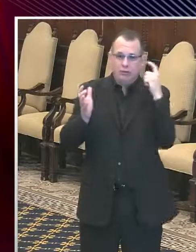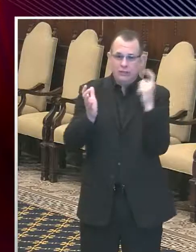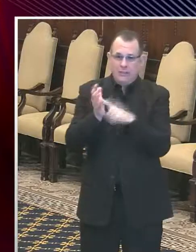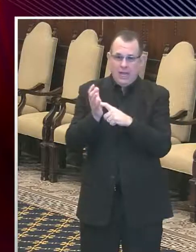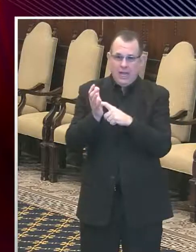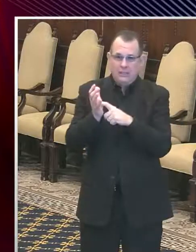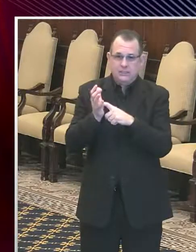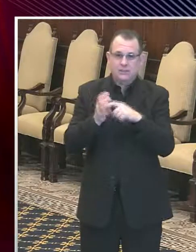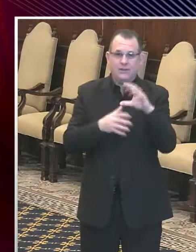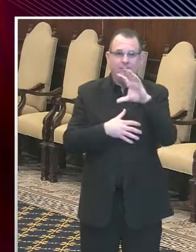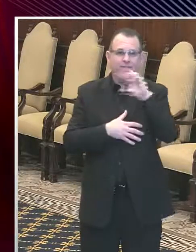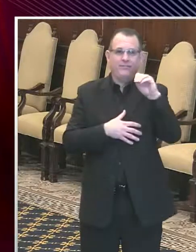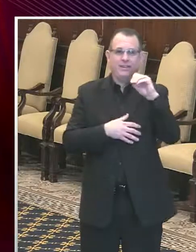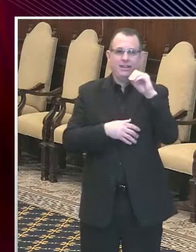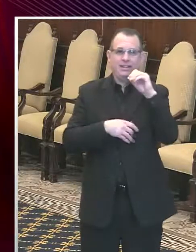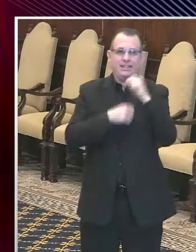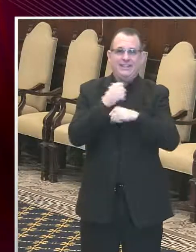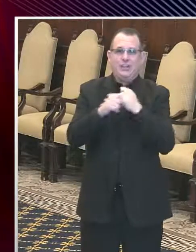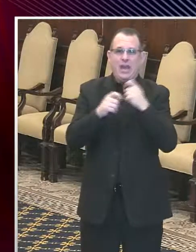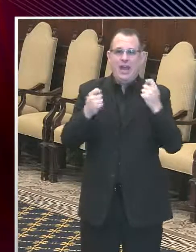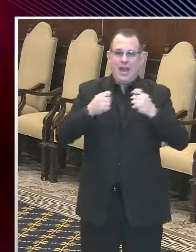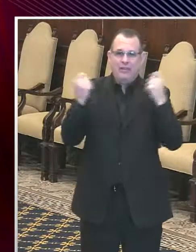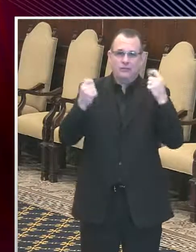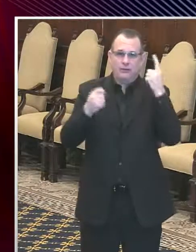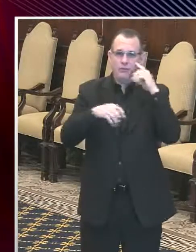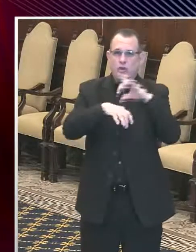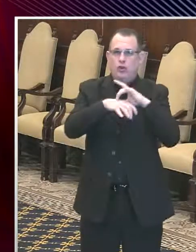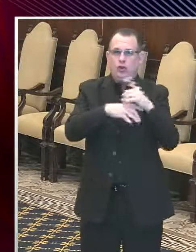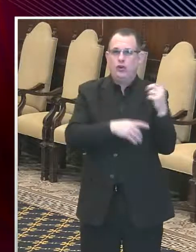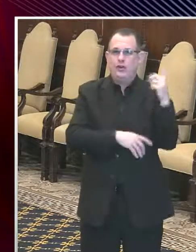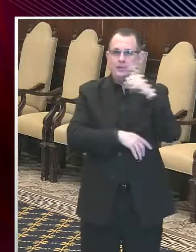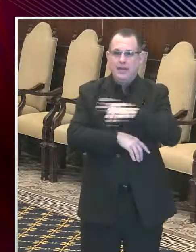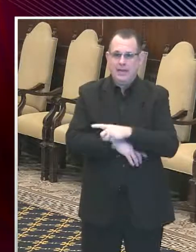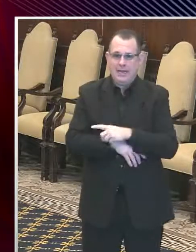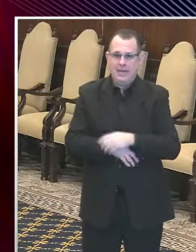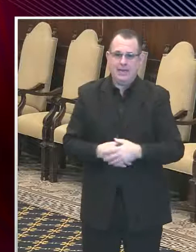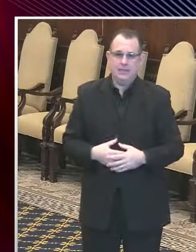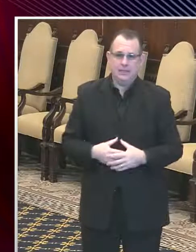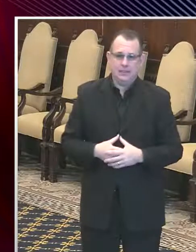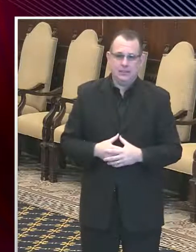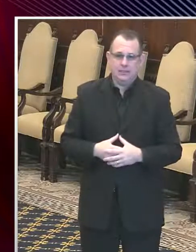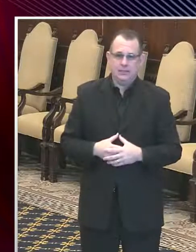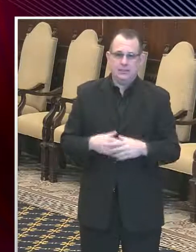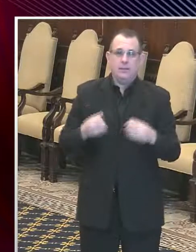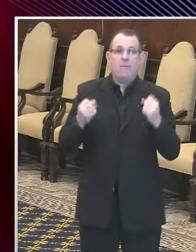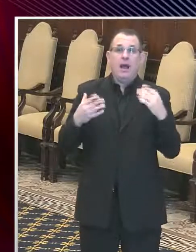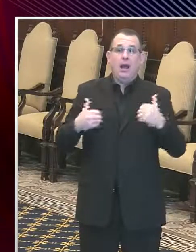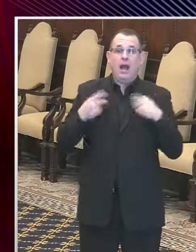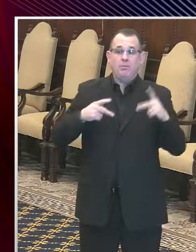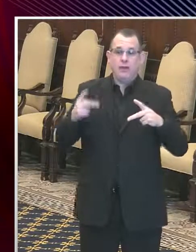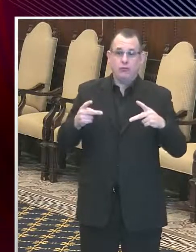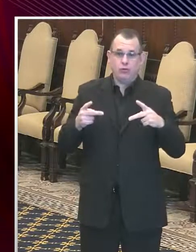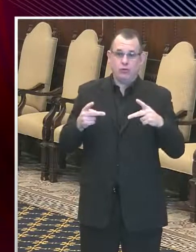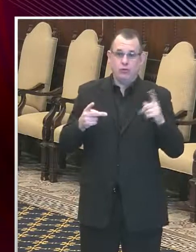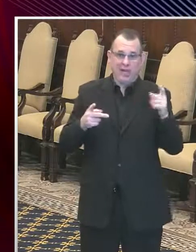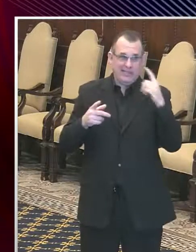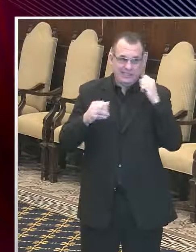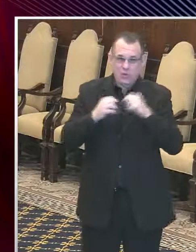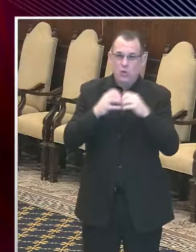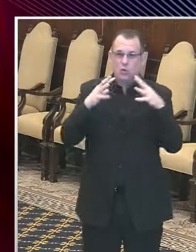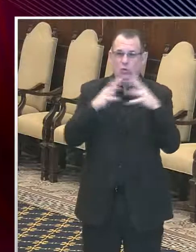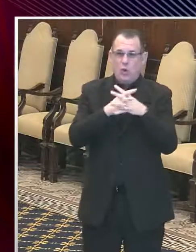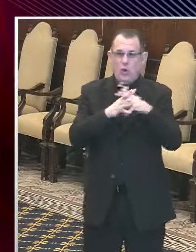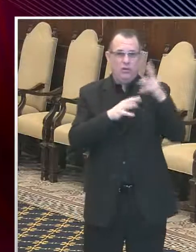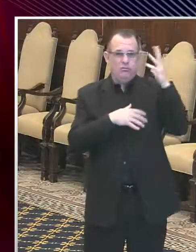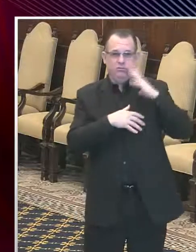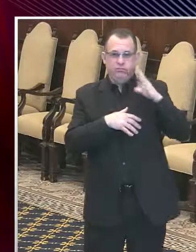of you know that young people in Philadelphia organized the first Earth Week in the country back in 1970. The week-long series of demonstrations